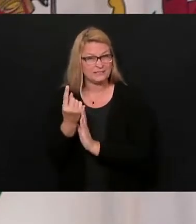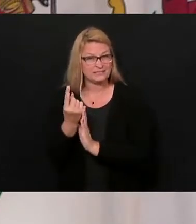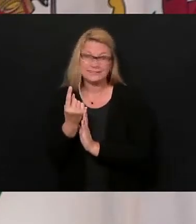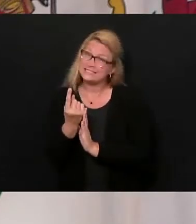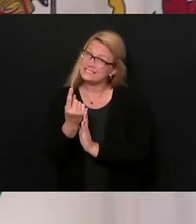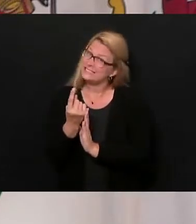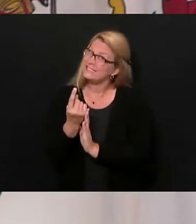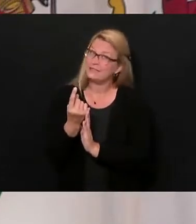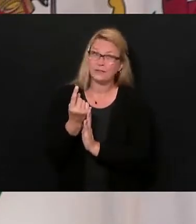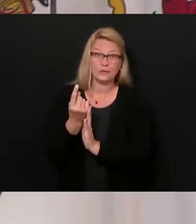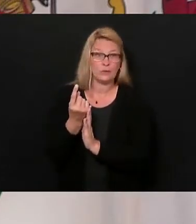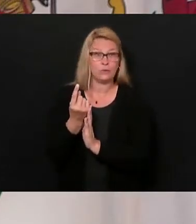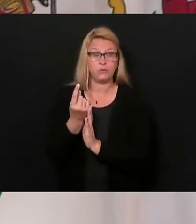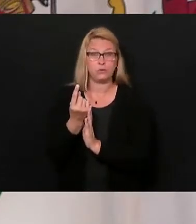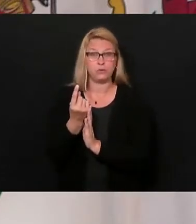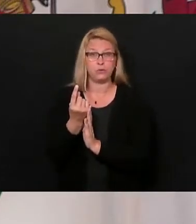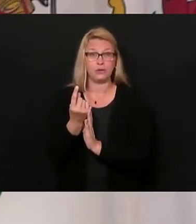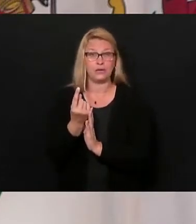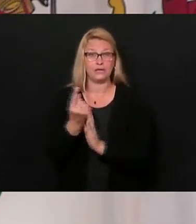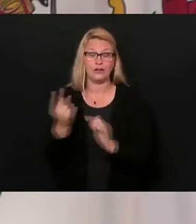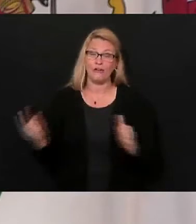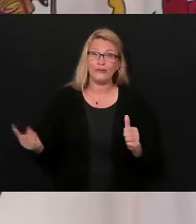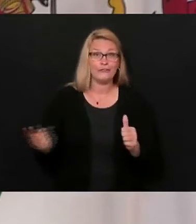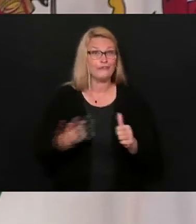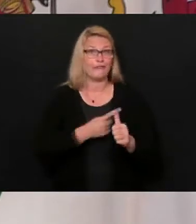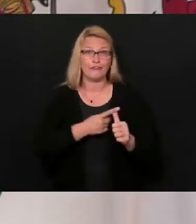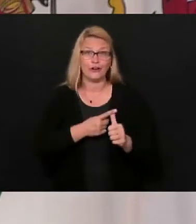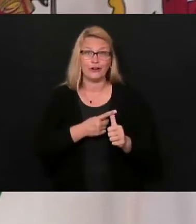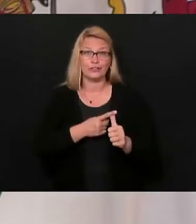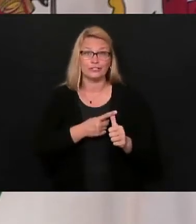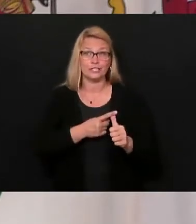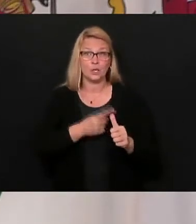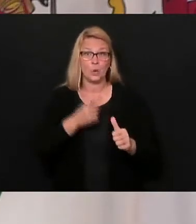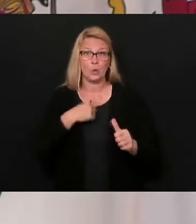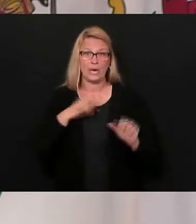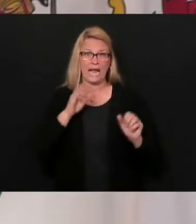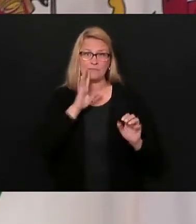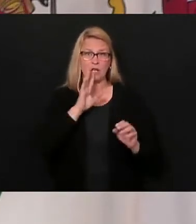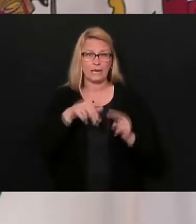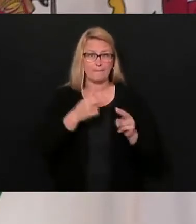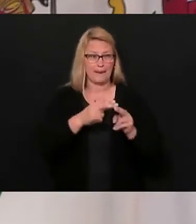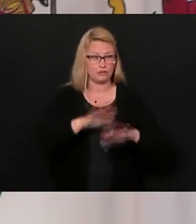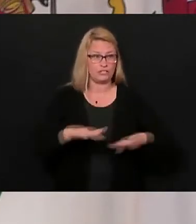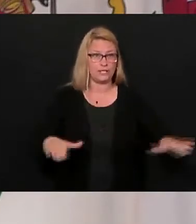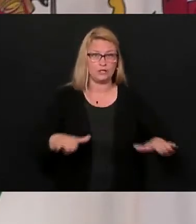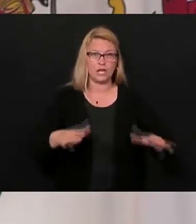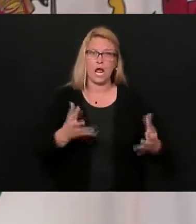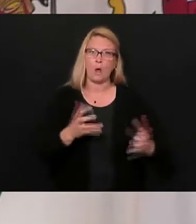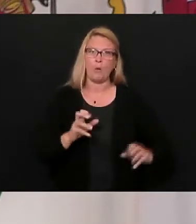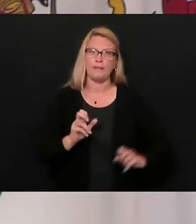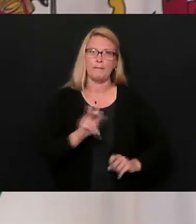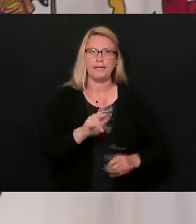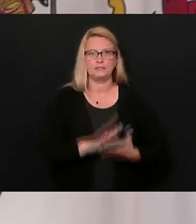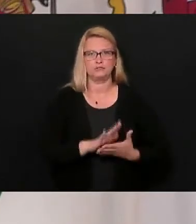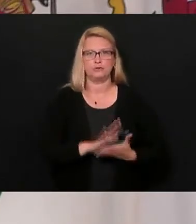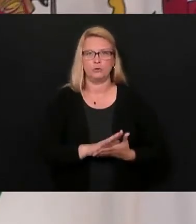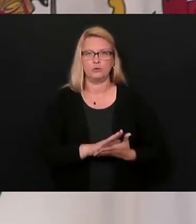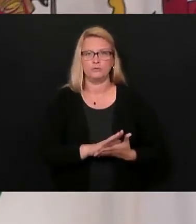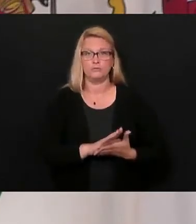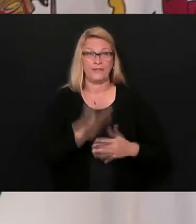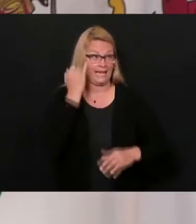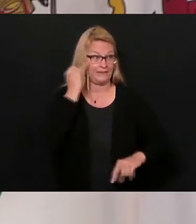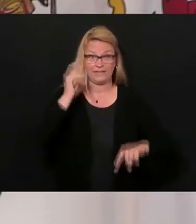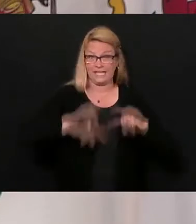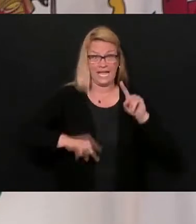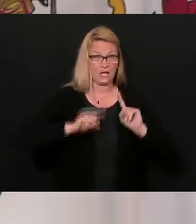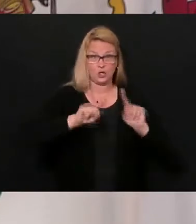tell you, first and foremost, in regard to our kids, we need to try to be in school. And if we can't be in school,